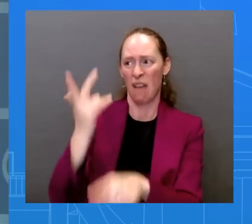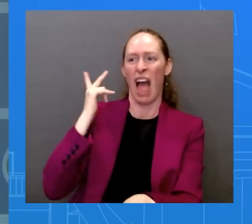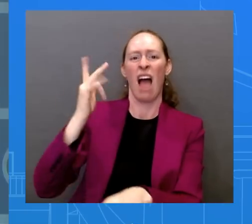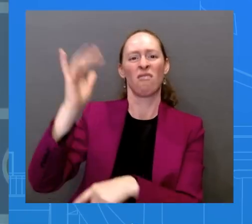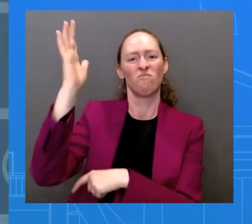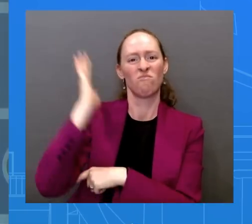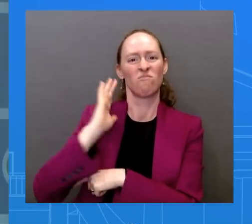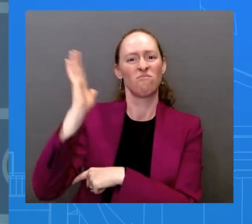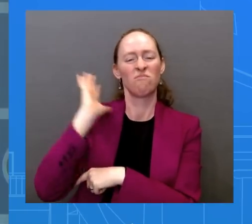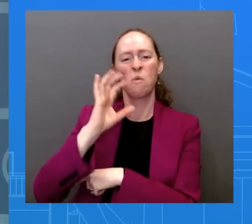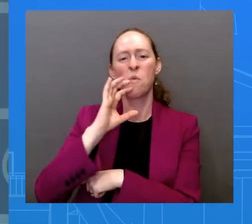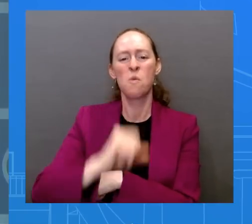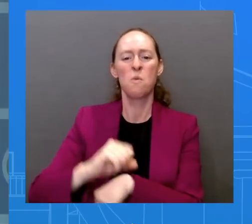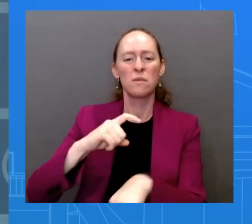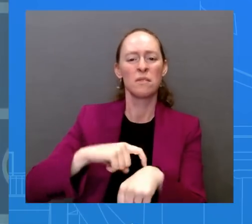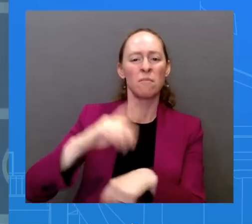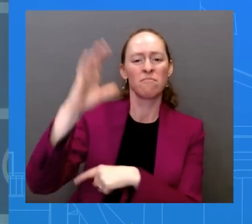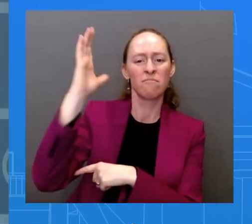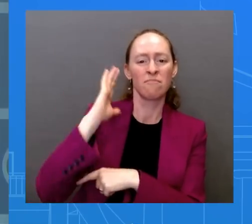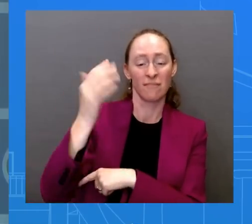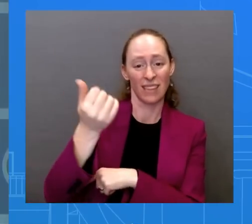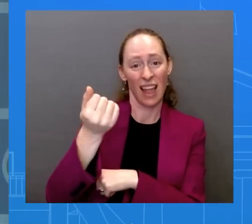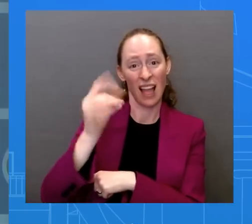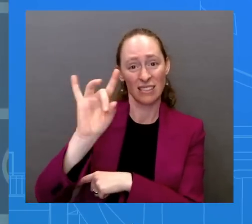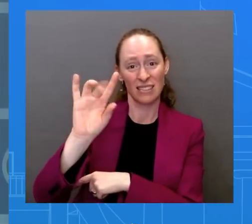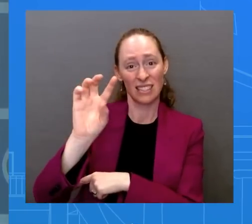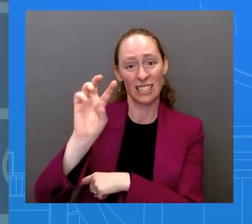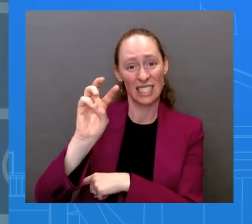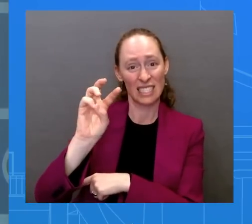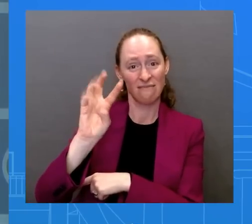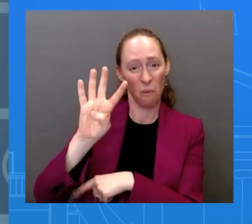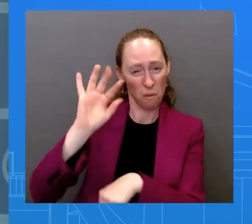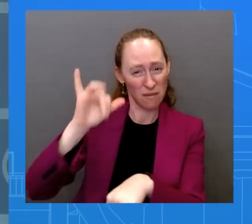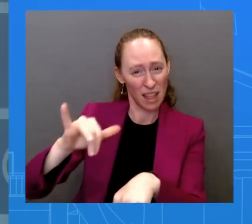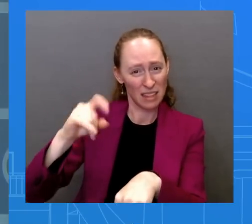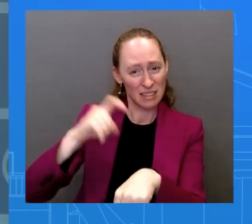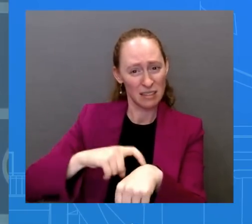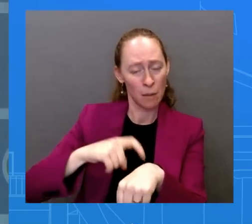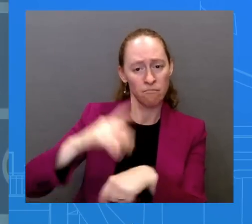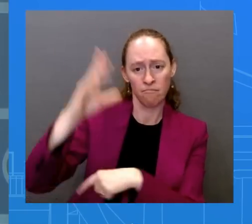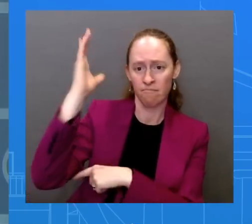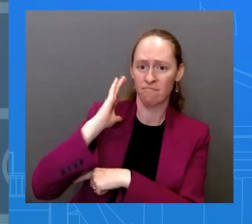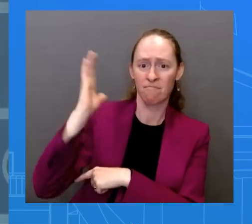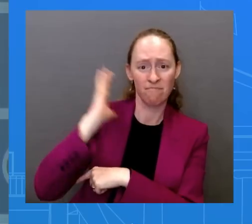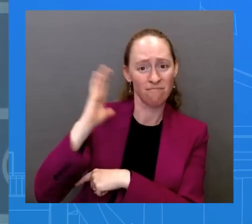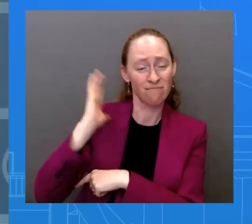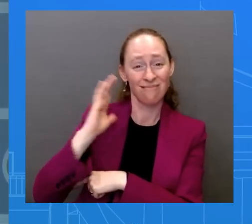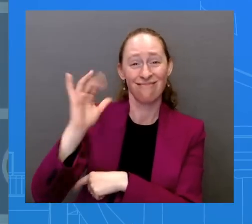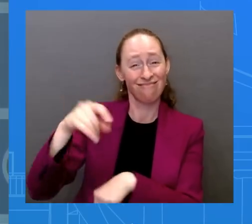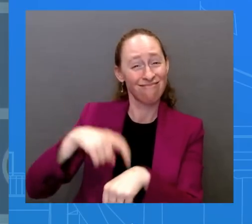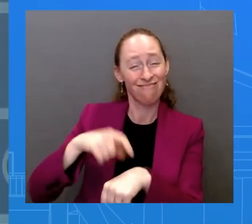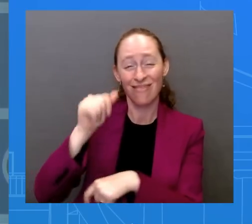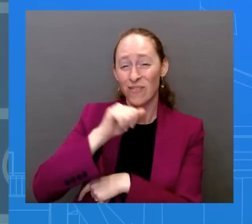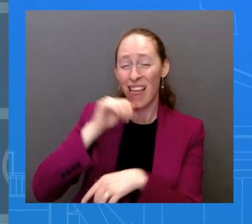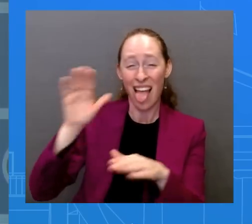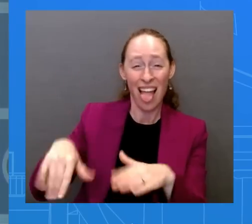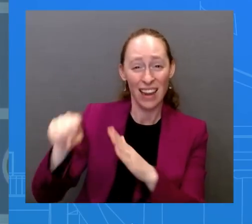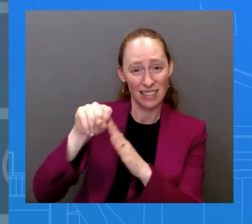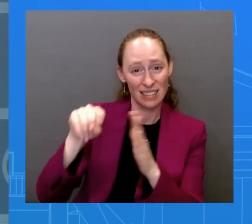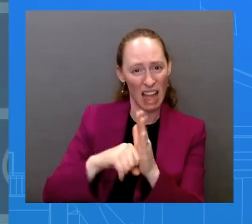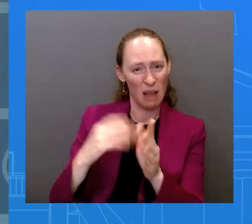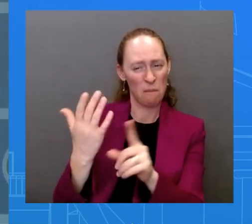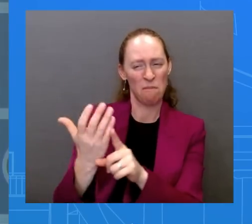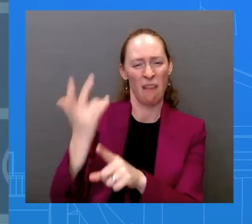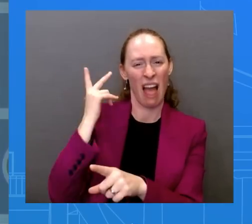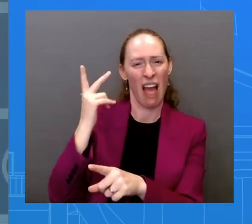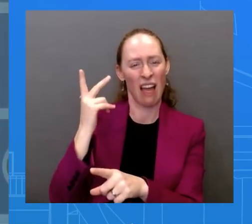1864, a time before Arizona was even a state. Arizona is now the 16th state where Republican officials have stripped women of